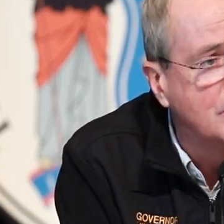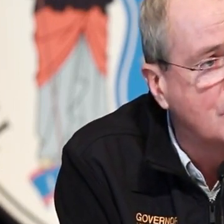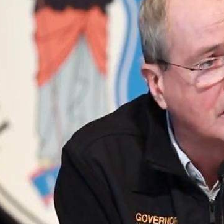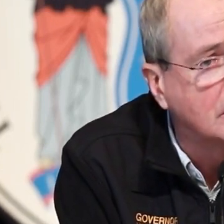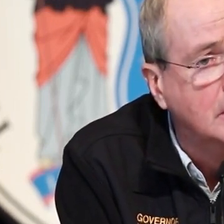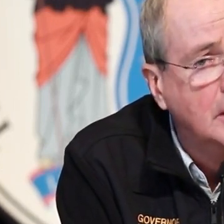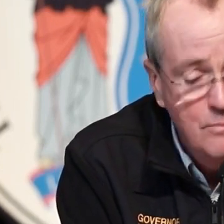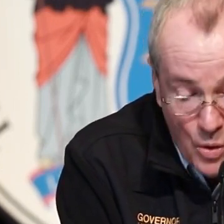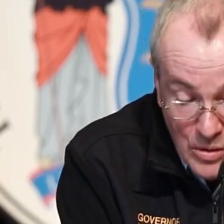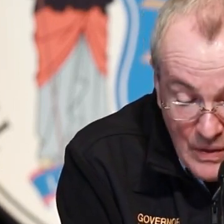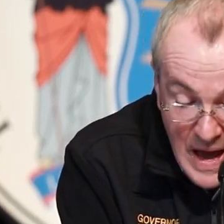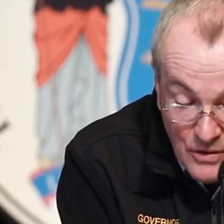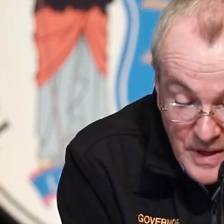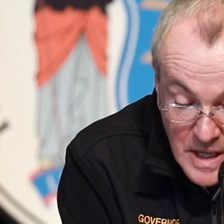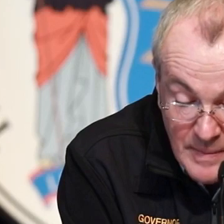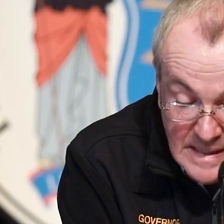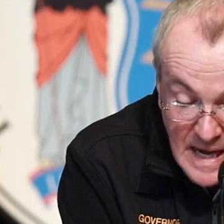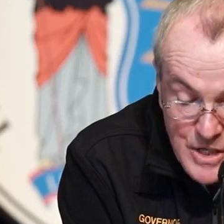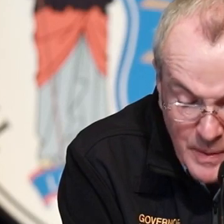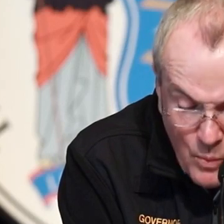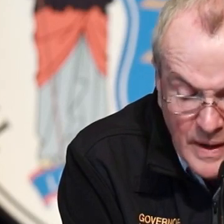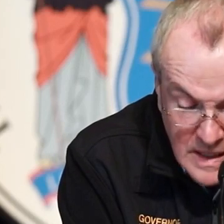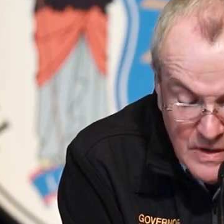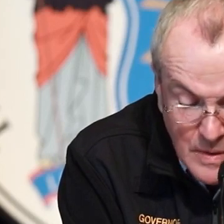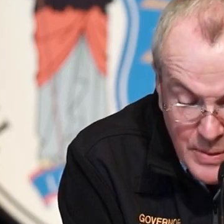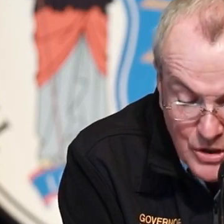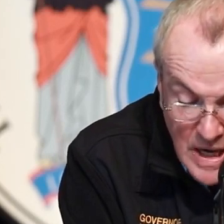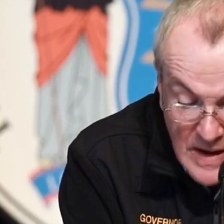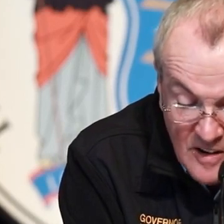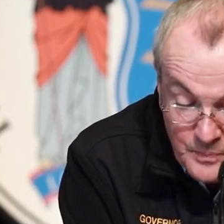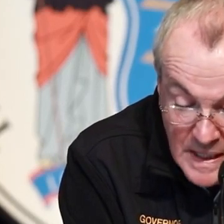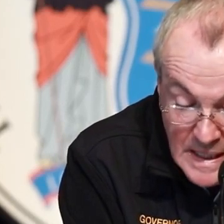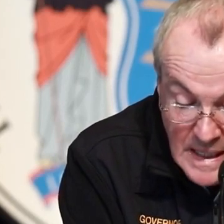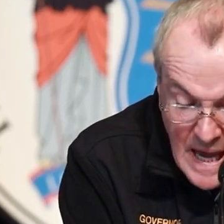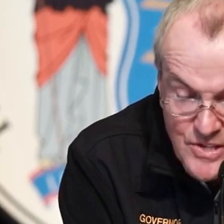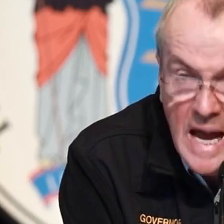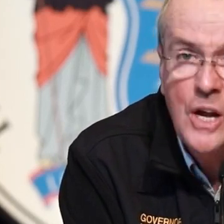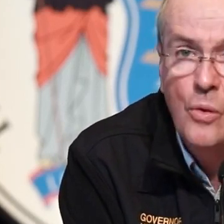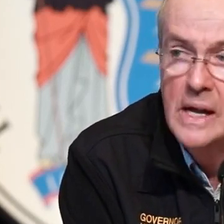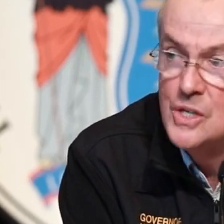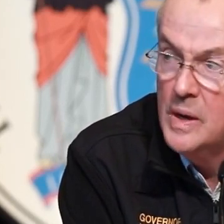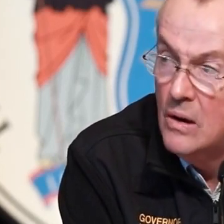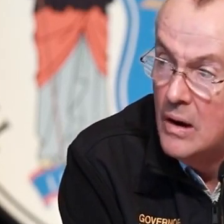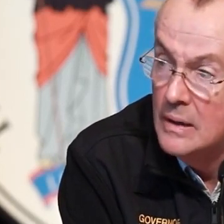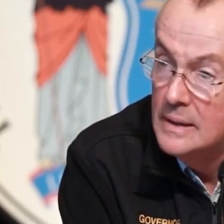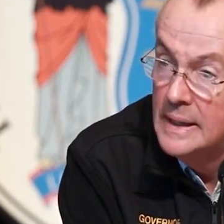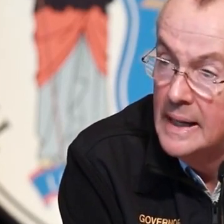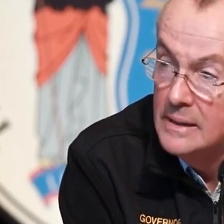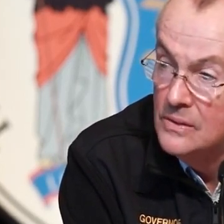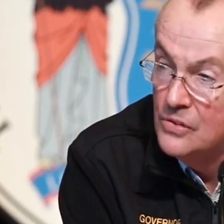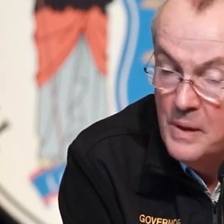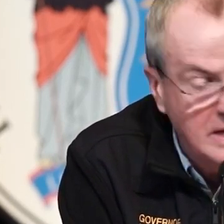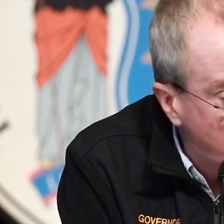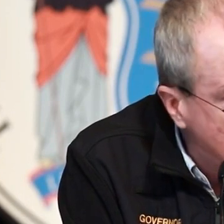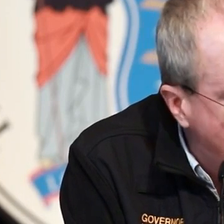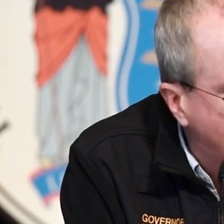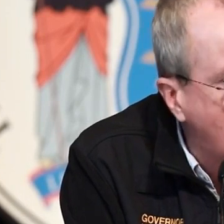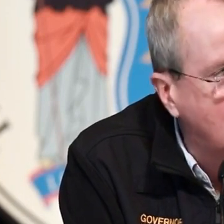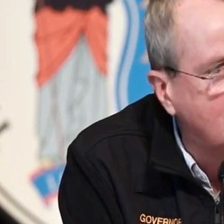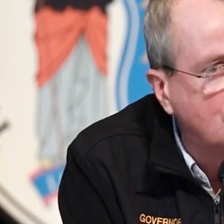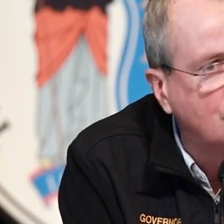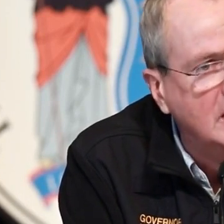homes in particular. More on that over the coming days, but I want to give him a big shout out. As angry as we are, and I can speak on